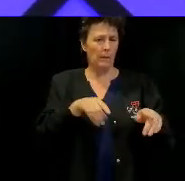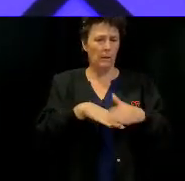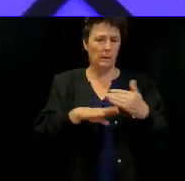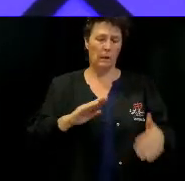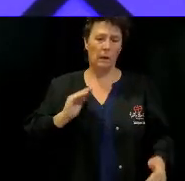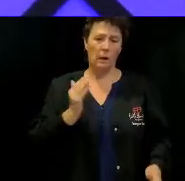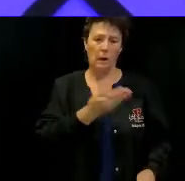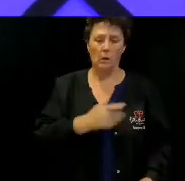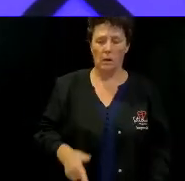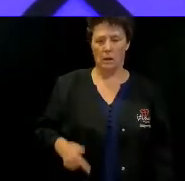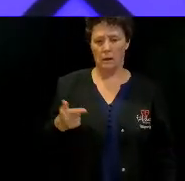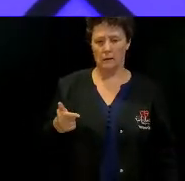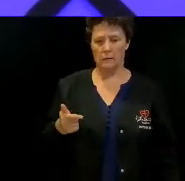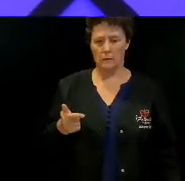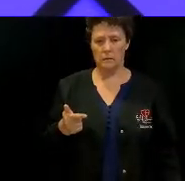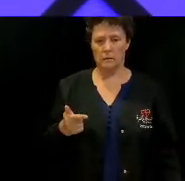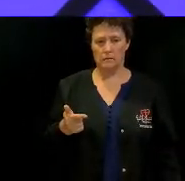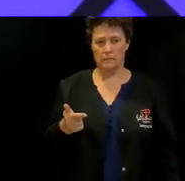Right?